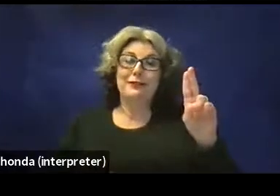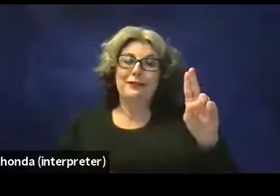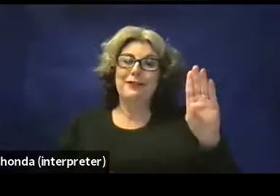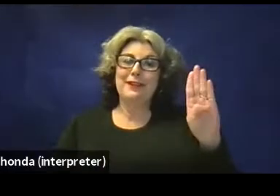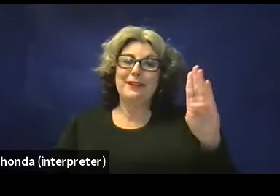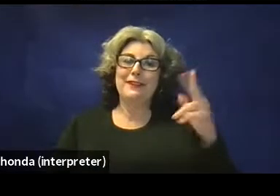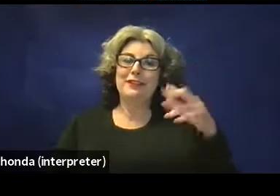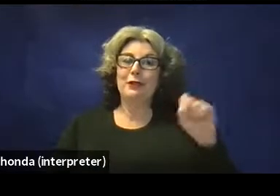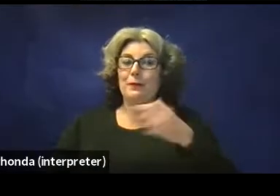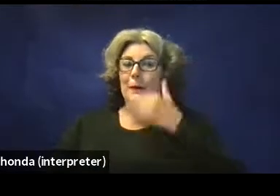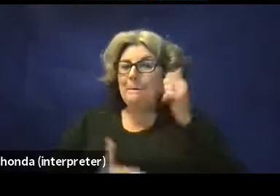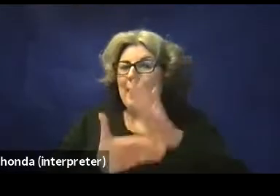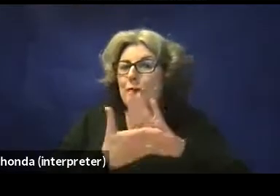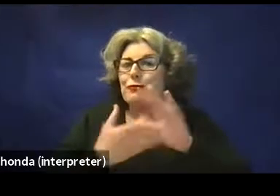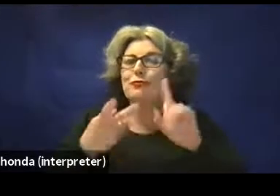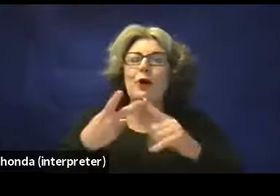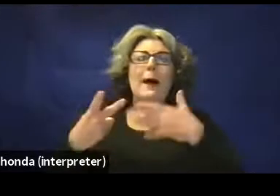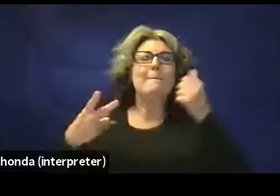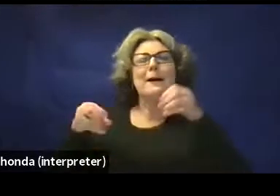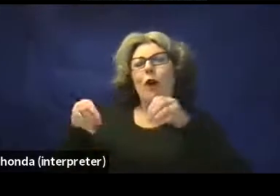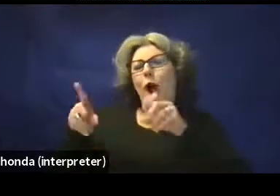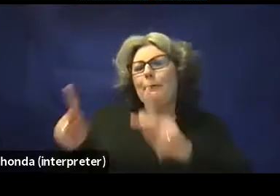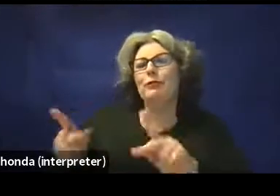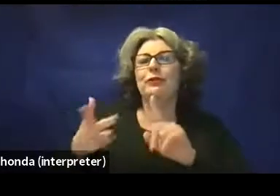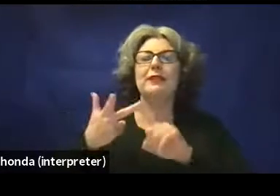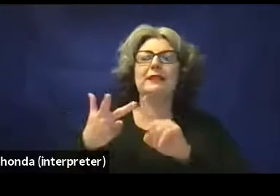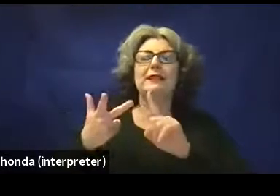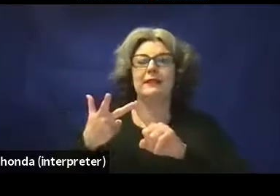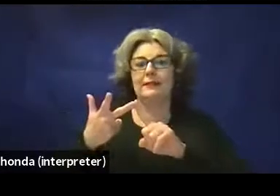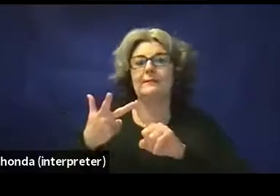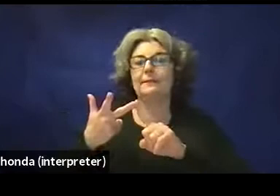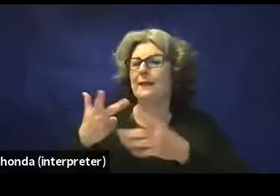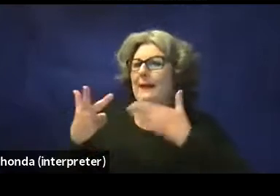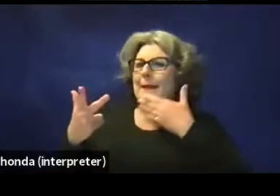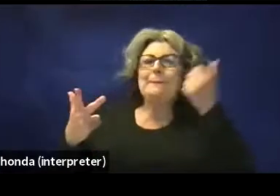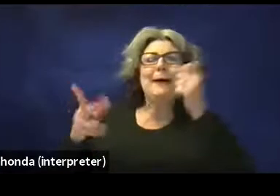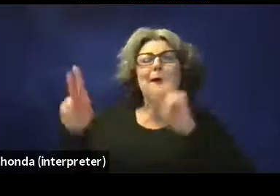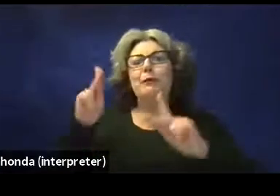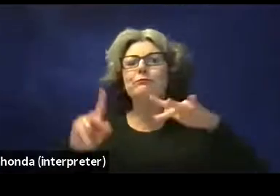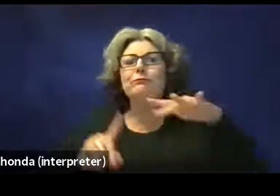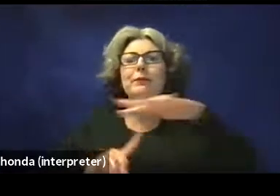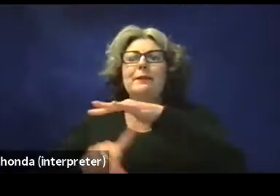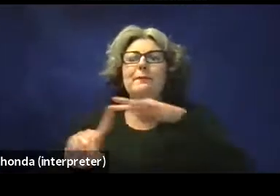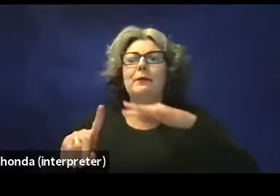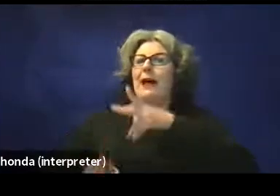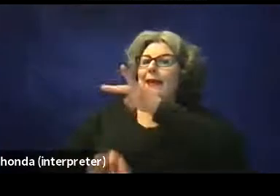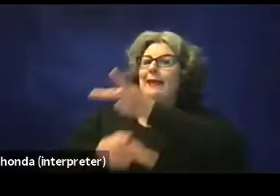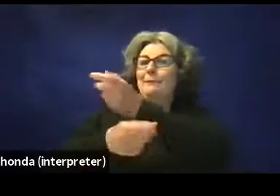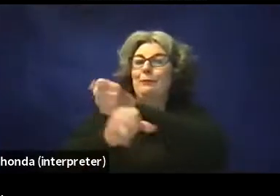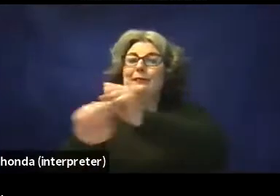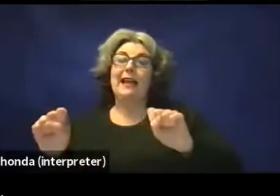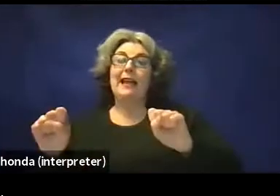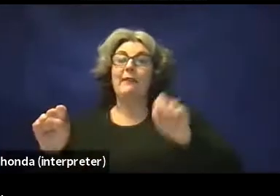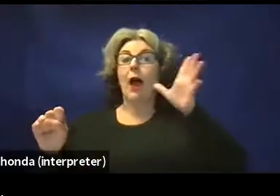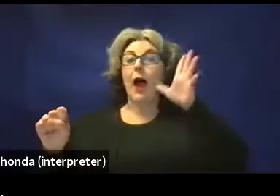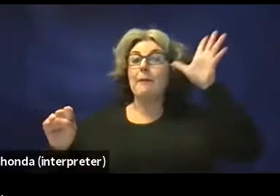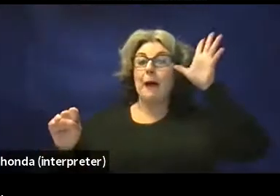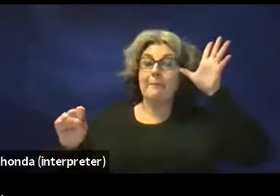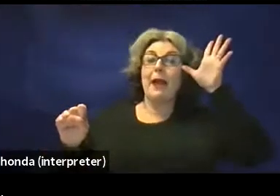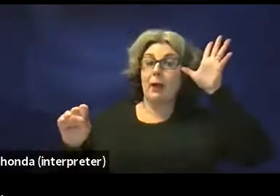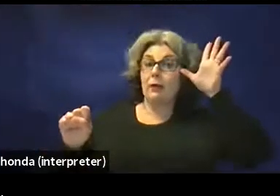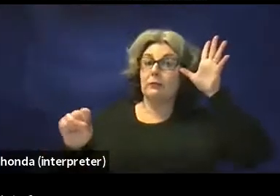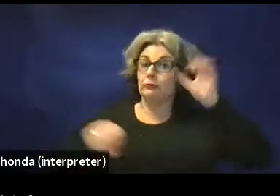it's a better school, a better opportunity, you know, it's better people. I'm gonna keep you safe. So my parents were